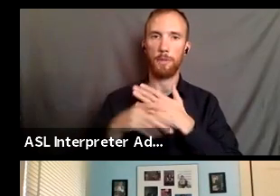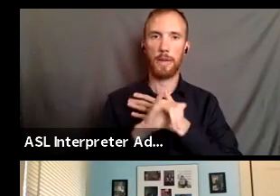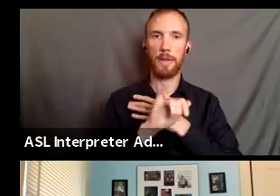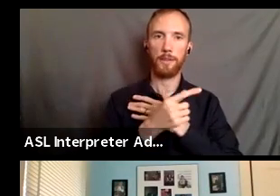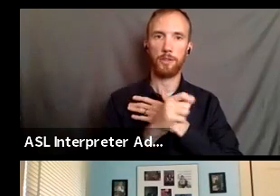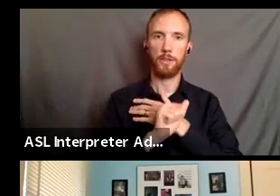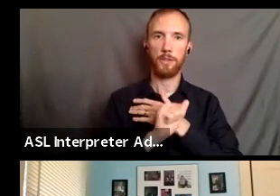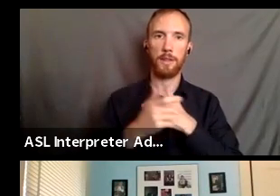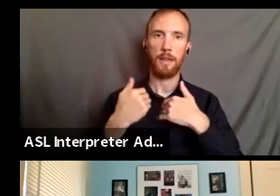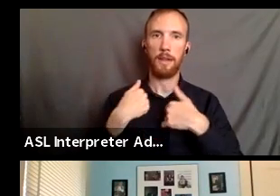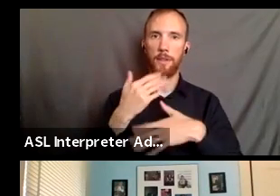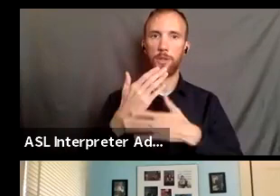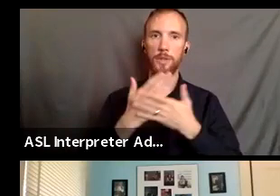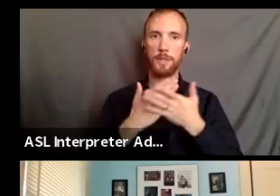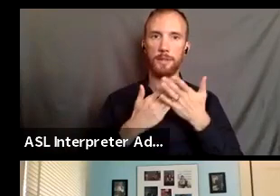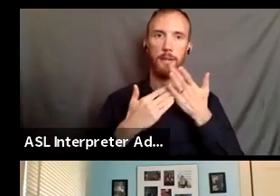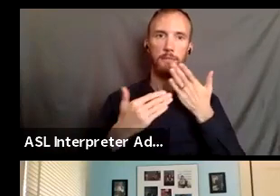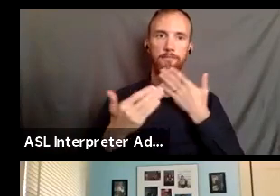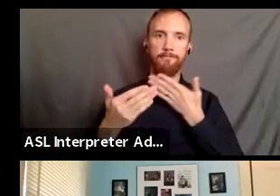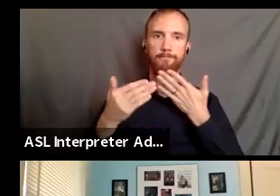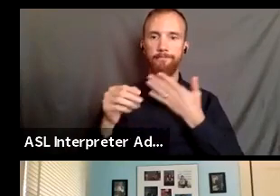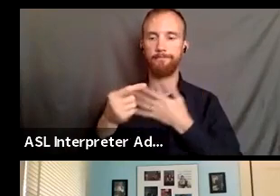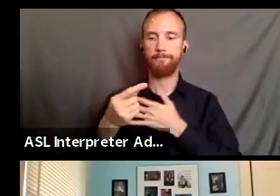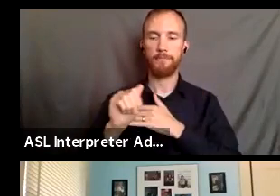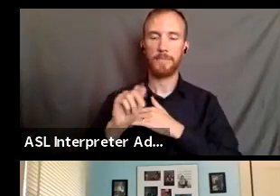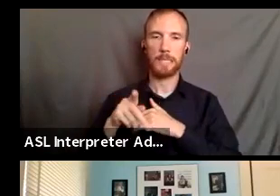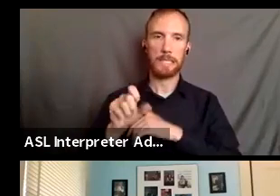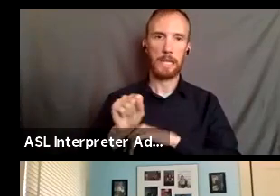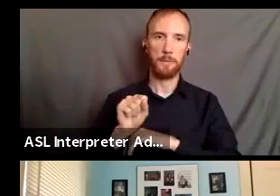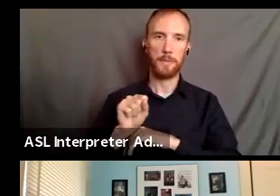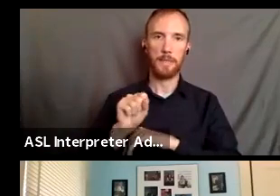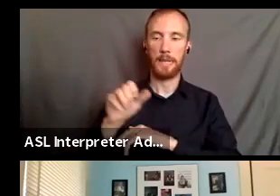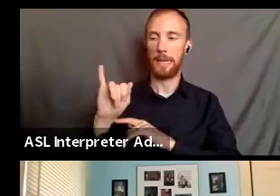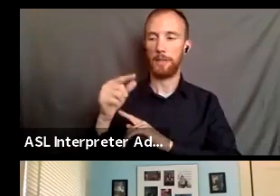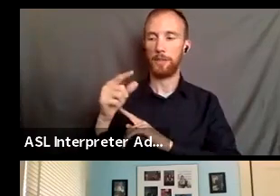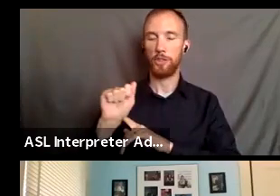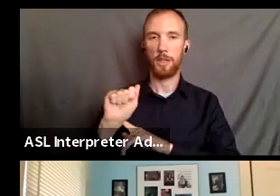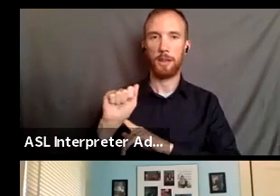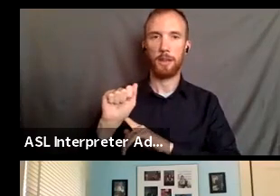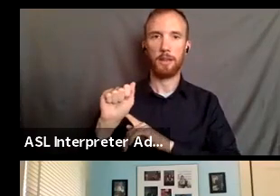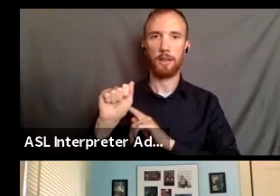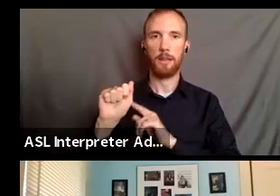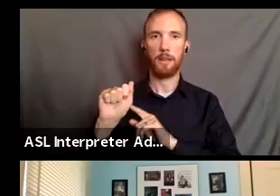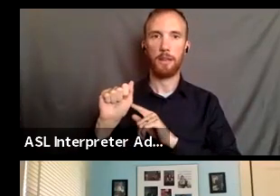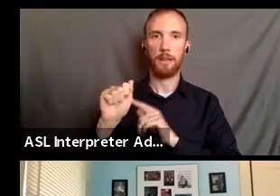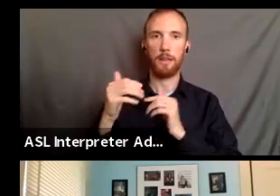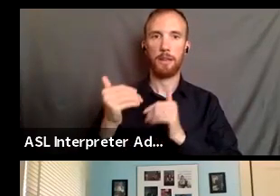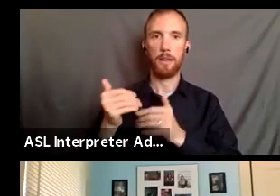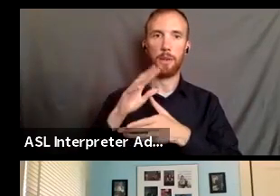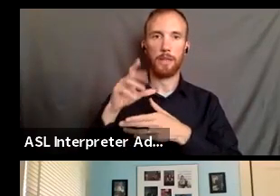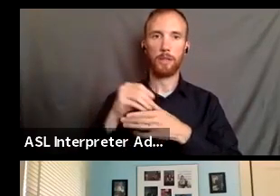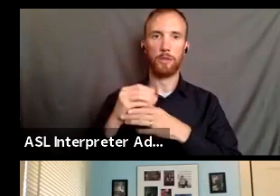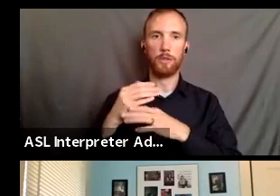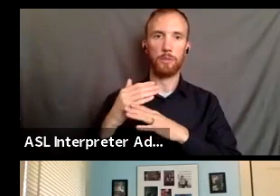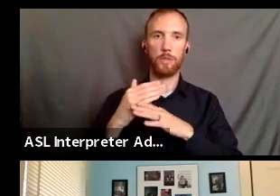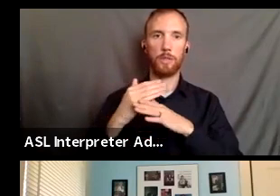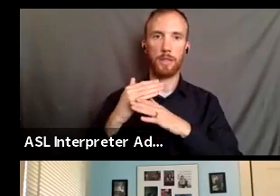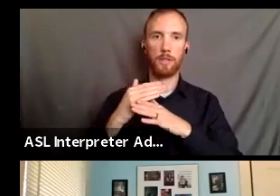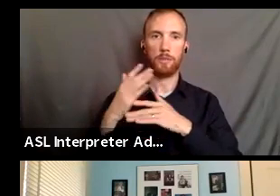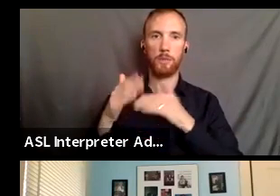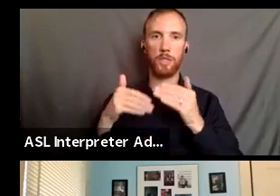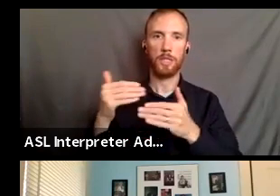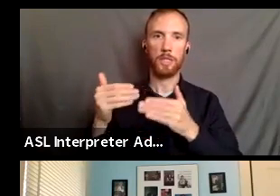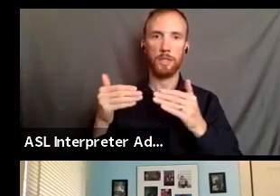gaps um the iga now contains the protections and procedures and guardrails